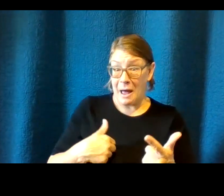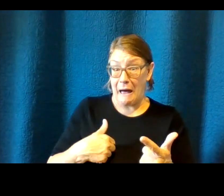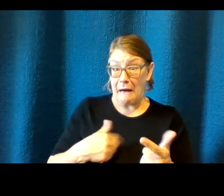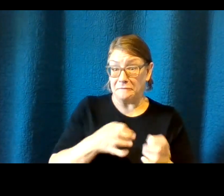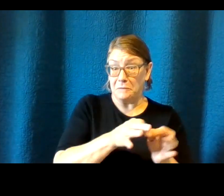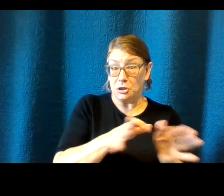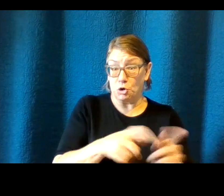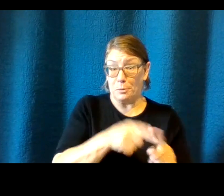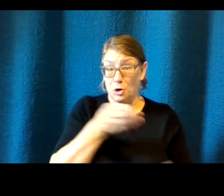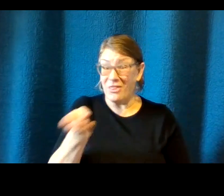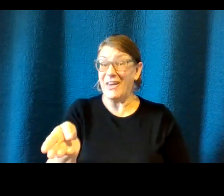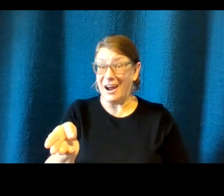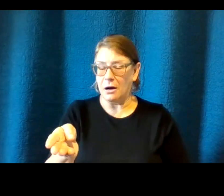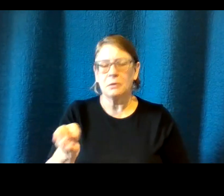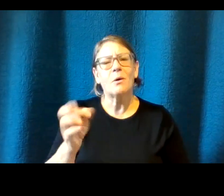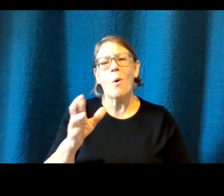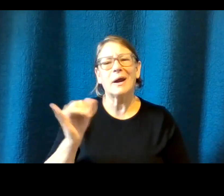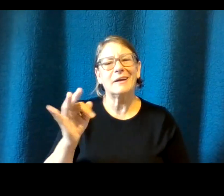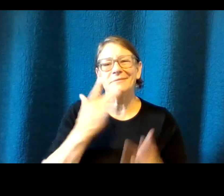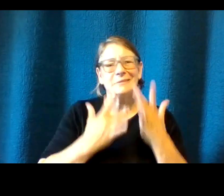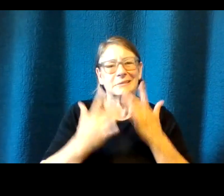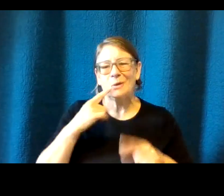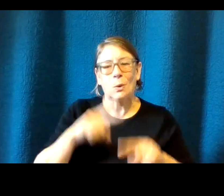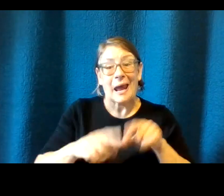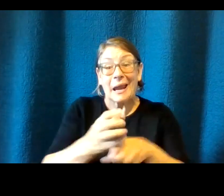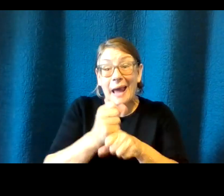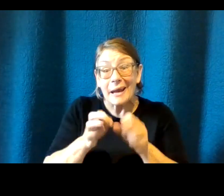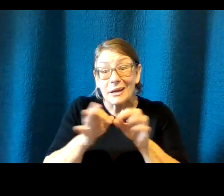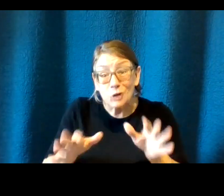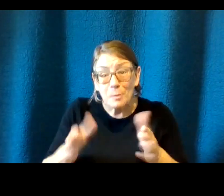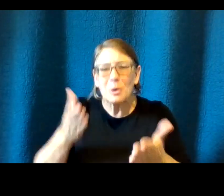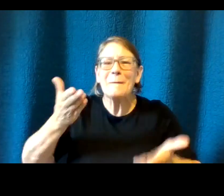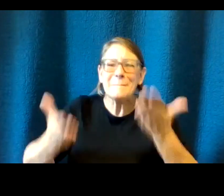get an interpreter, maybe there can be like